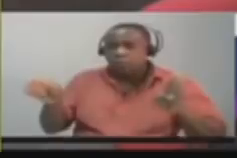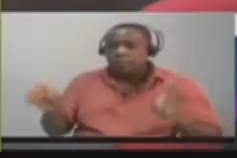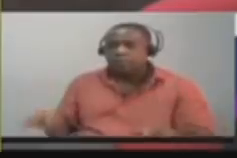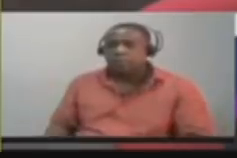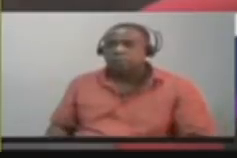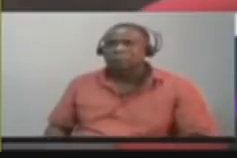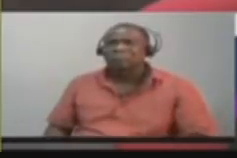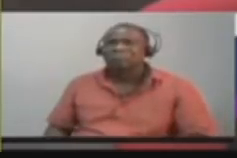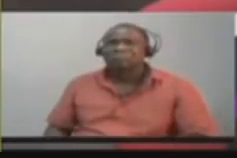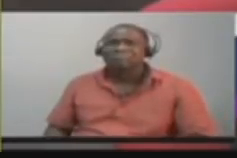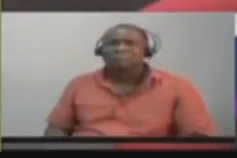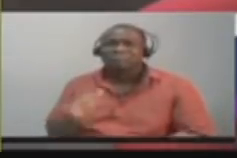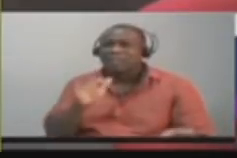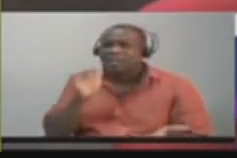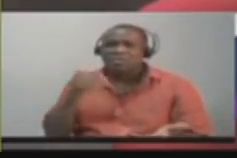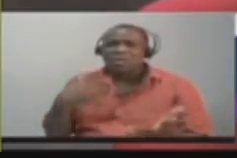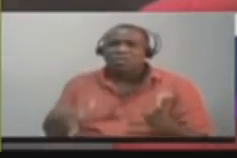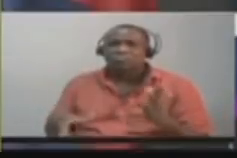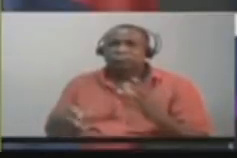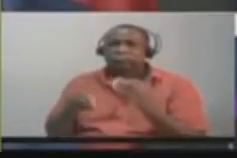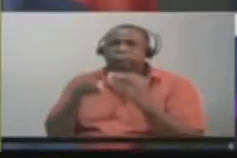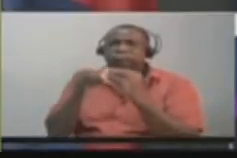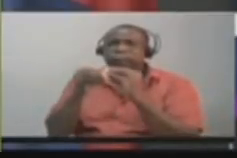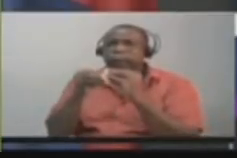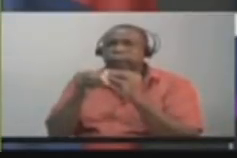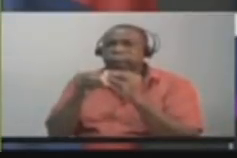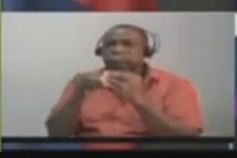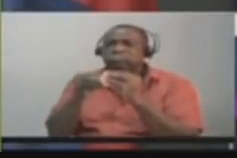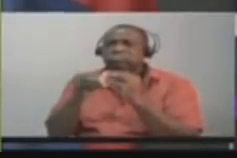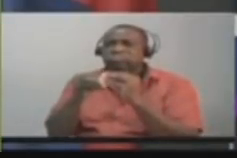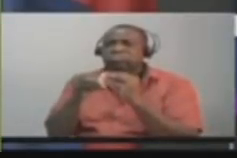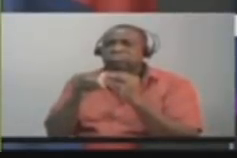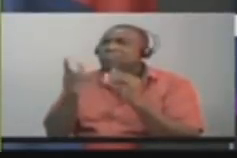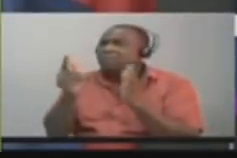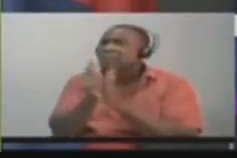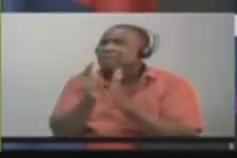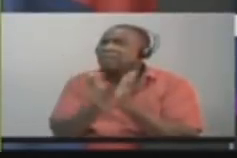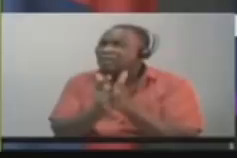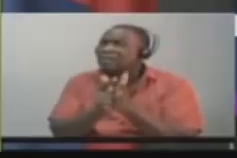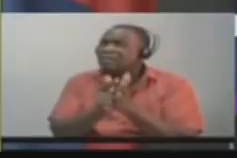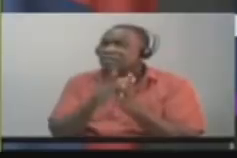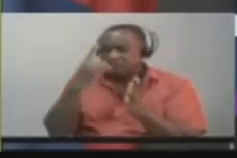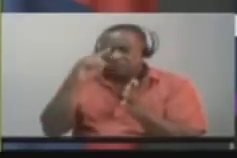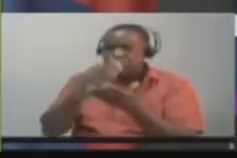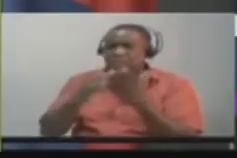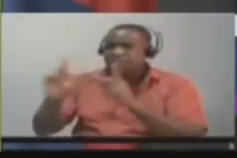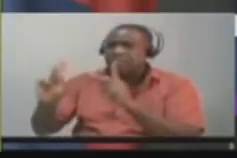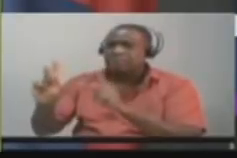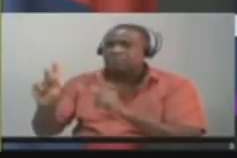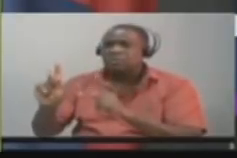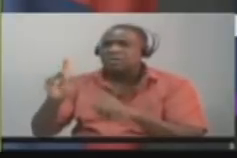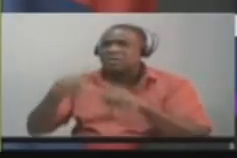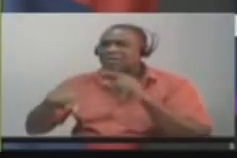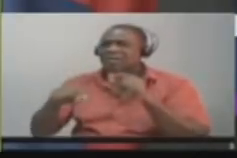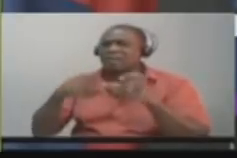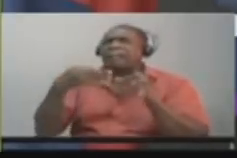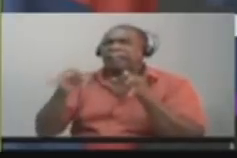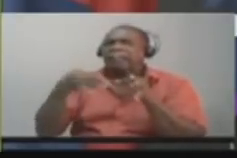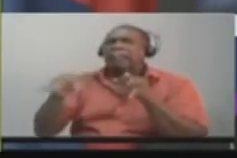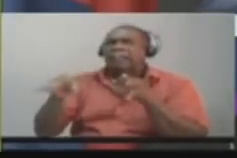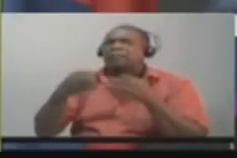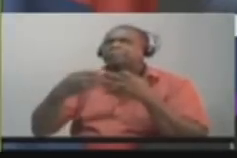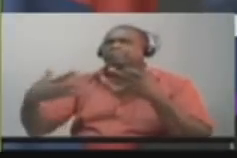say than I have said on it. It might become a legal matter for some individuals, so I wouldn't want to dwell on it. But I would like to ask Minister